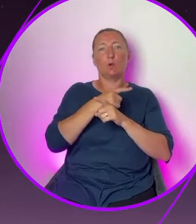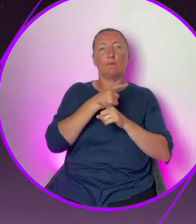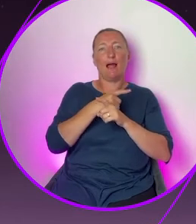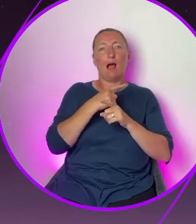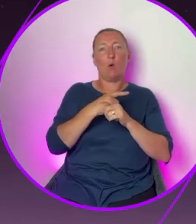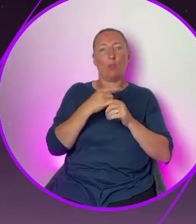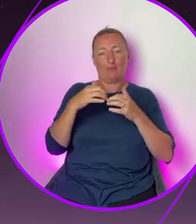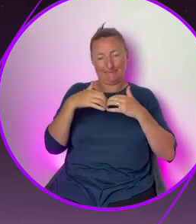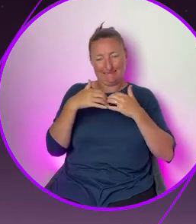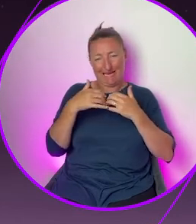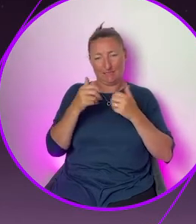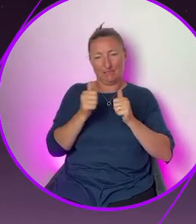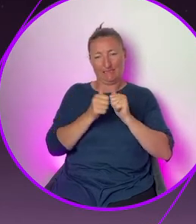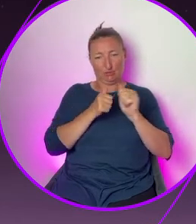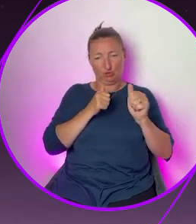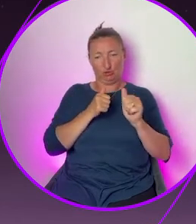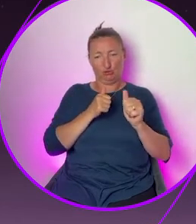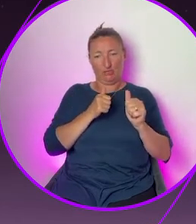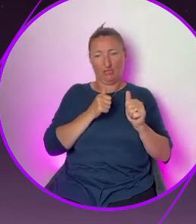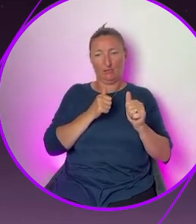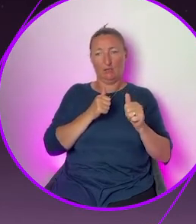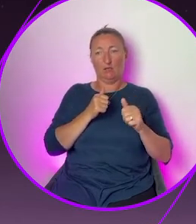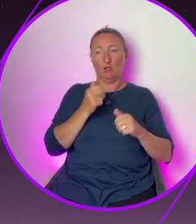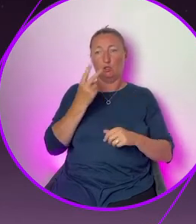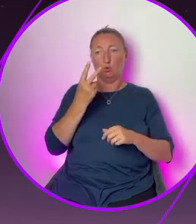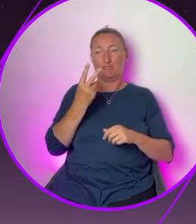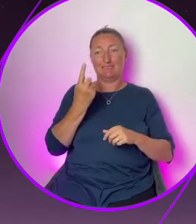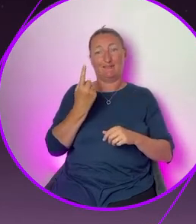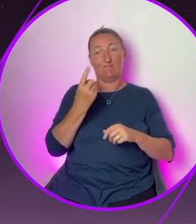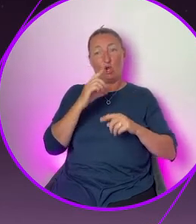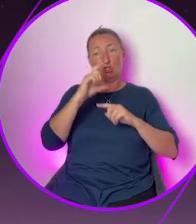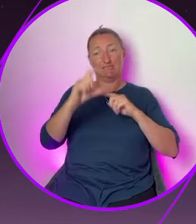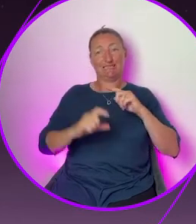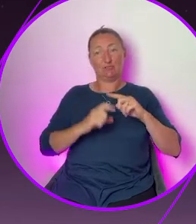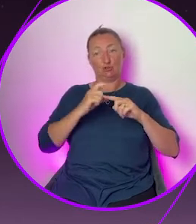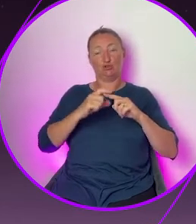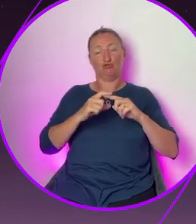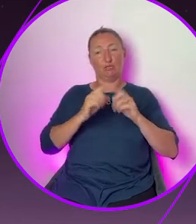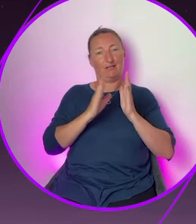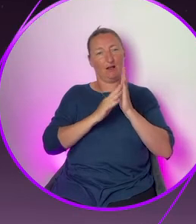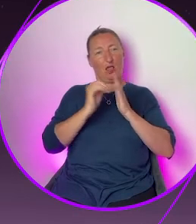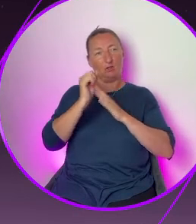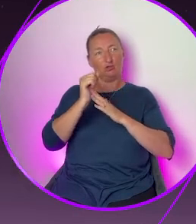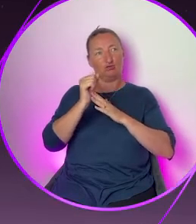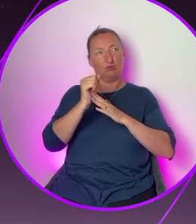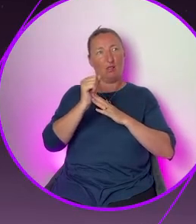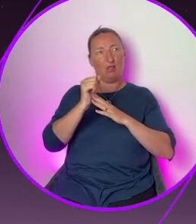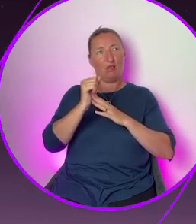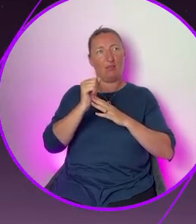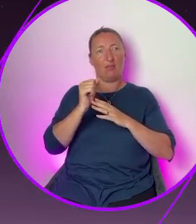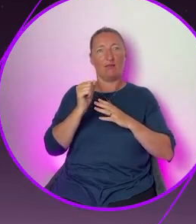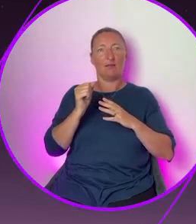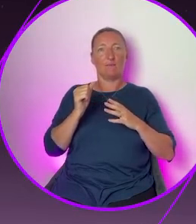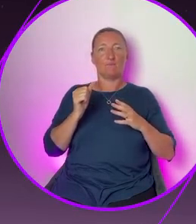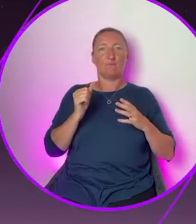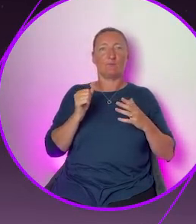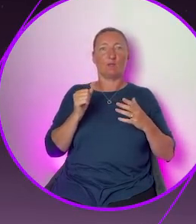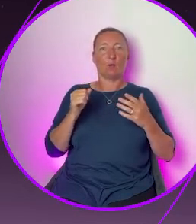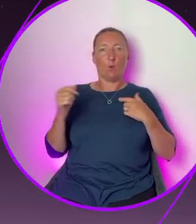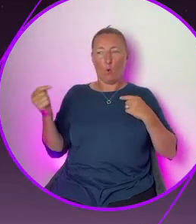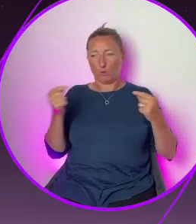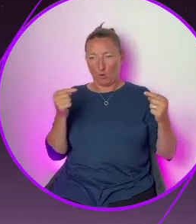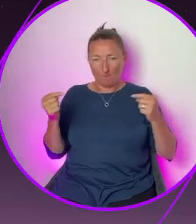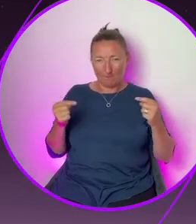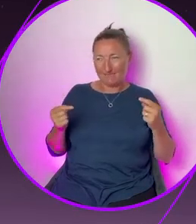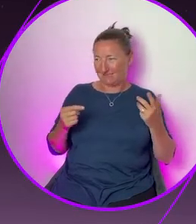21st century cultural art patron. And that kind of relationship is, because we're often competing for